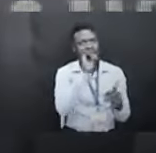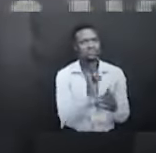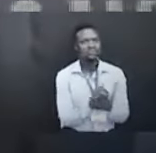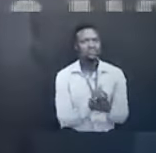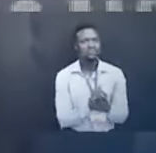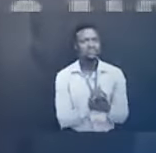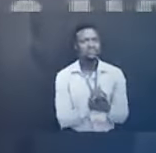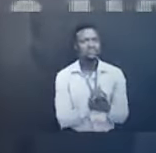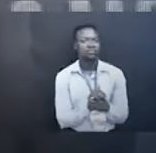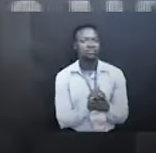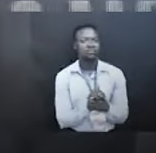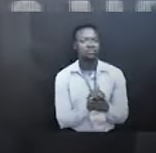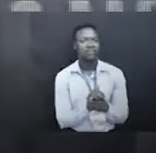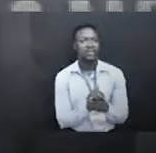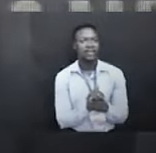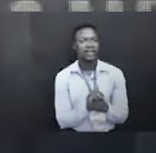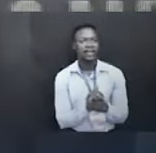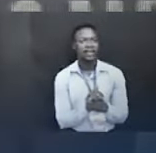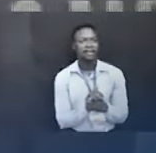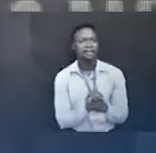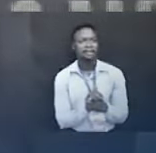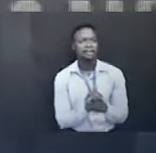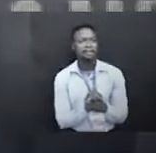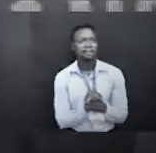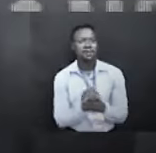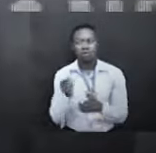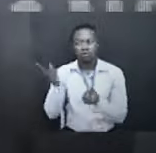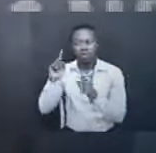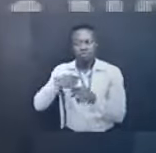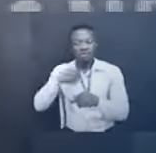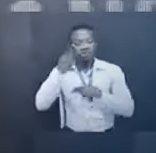I visited Aguna and Saba